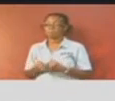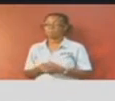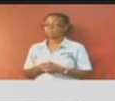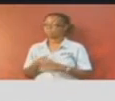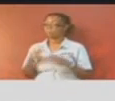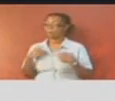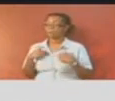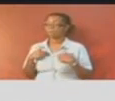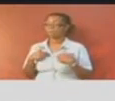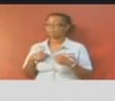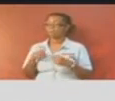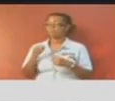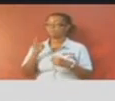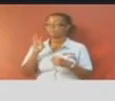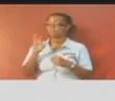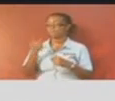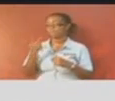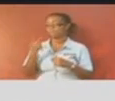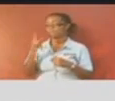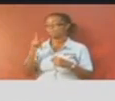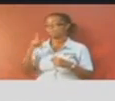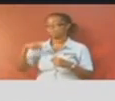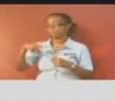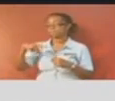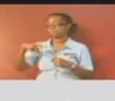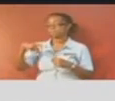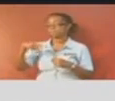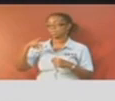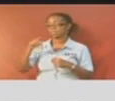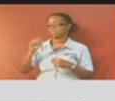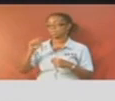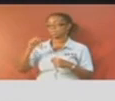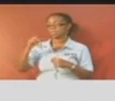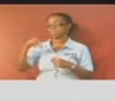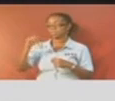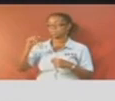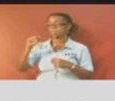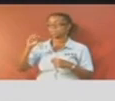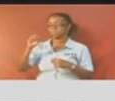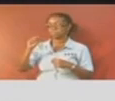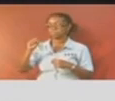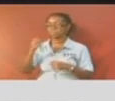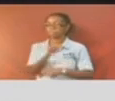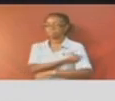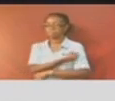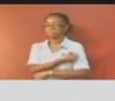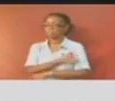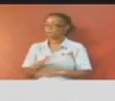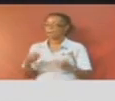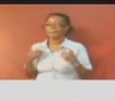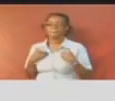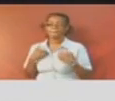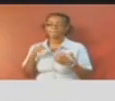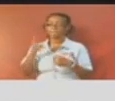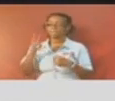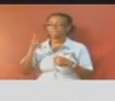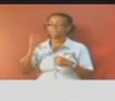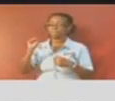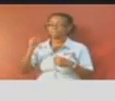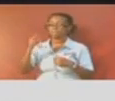the COVID-19 vaccines, and of course the last category, inactivated, and the newest addition to our armory, Sinopharm,